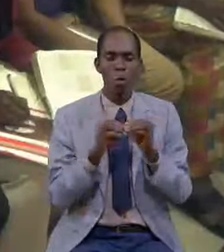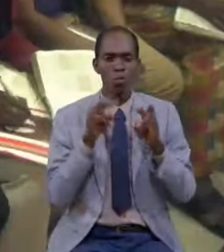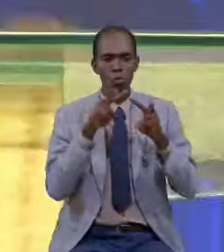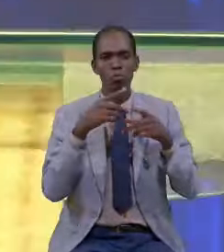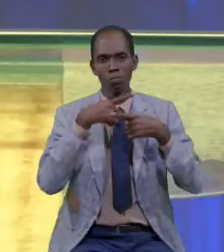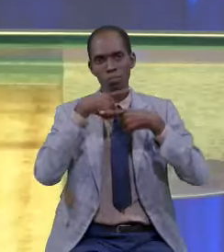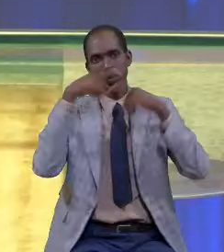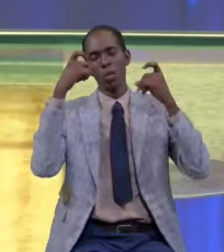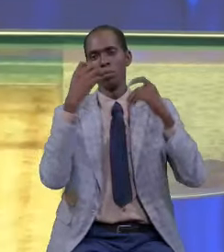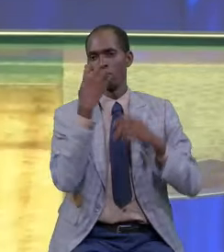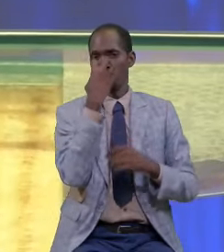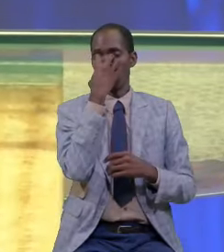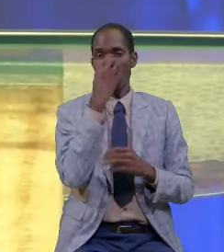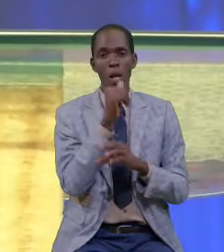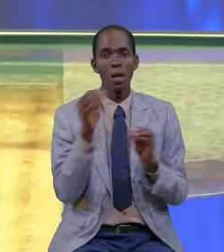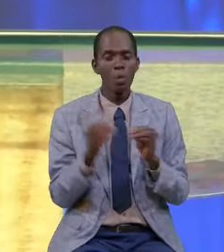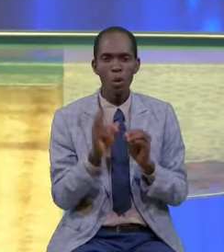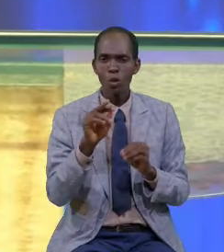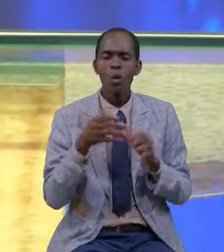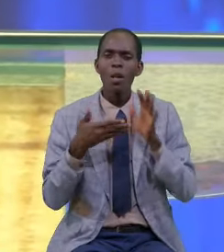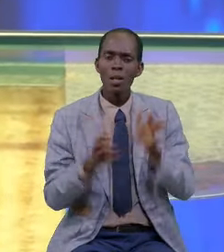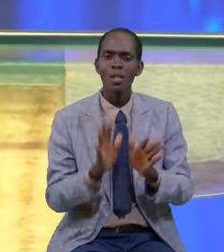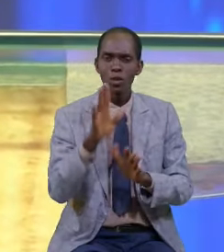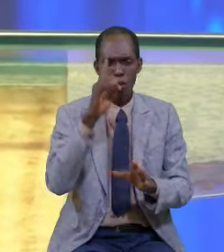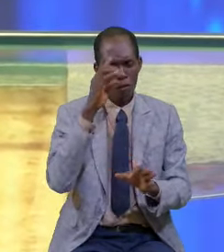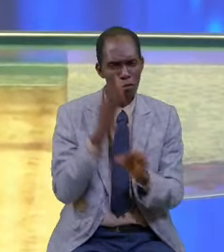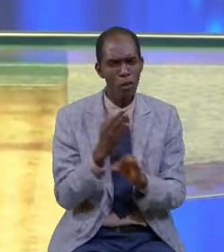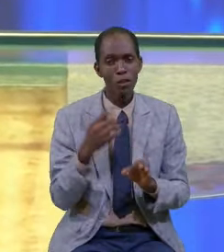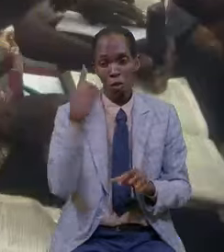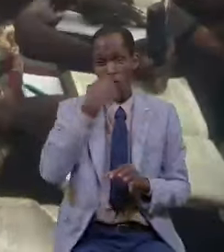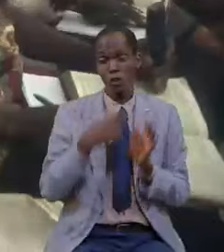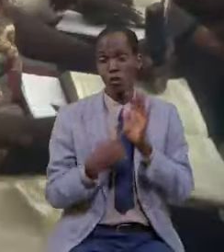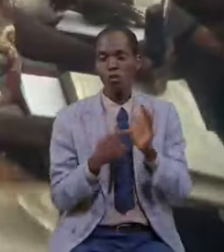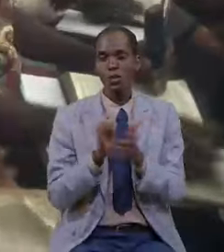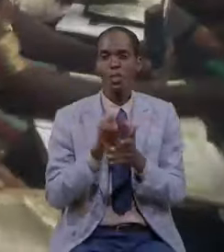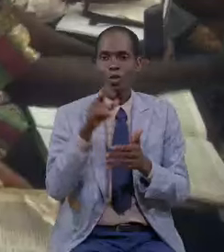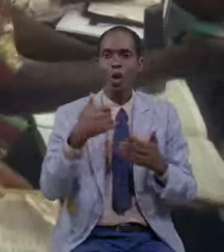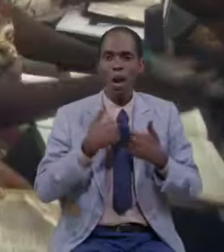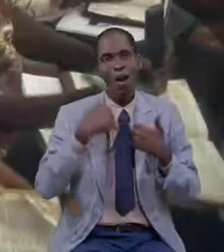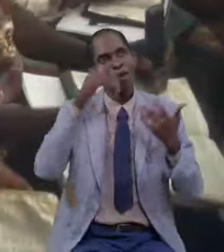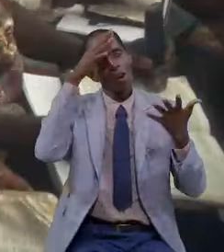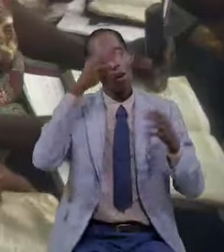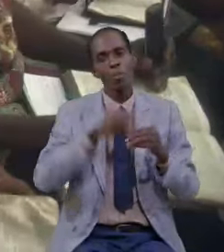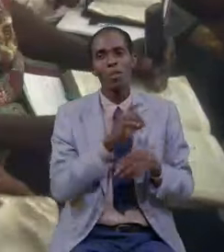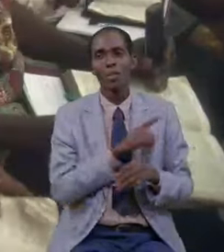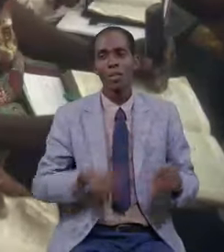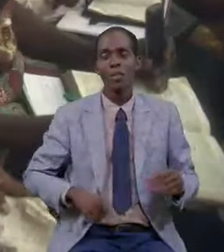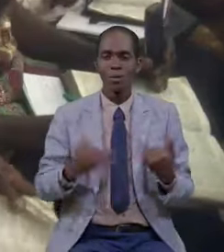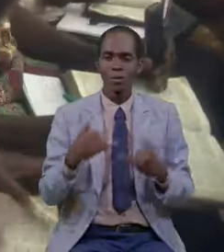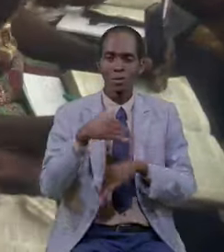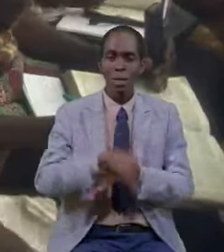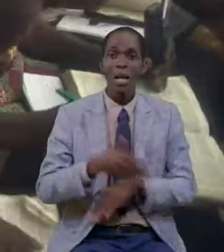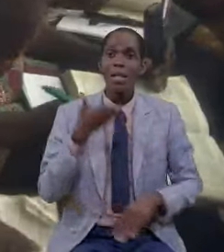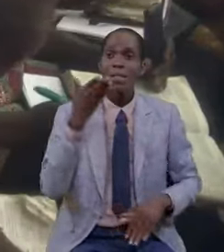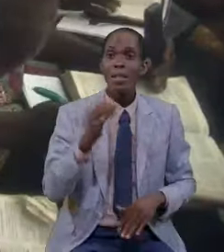face show that you're hopeful in the Lord. There's hope for you tonight. I said there is hope for you tonight.